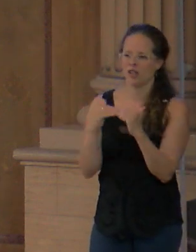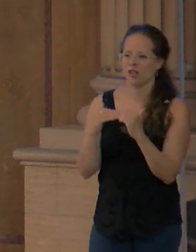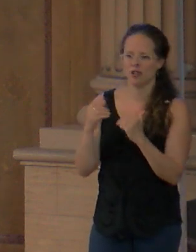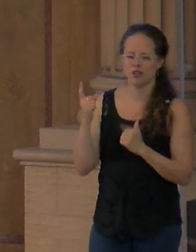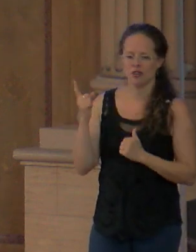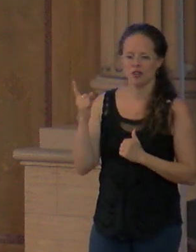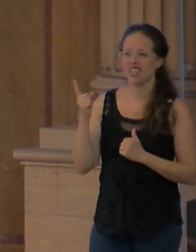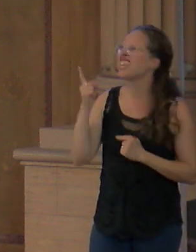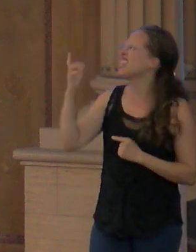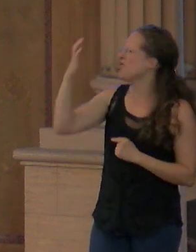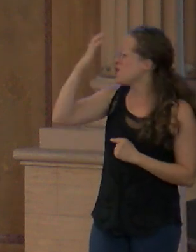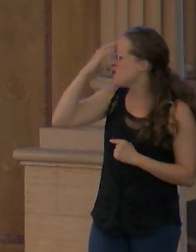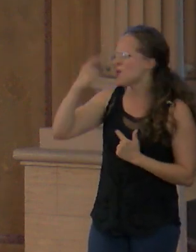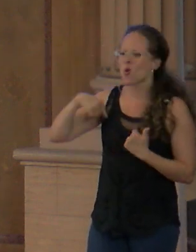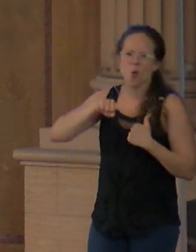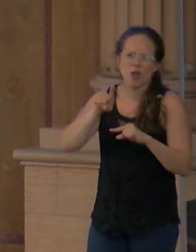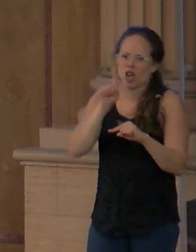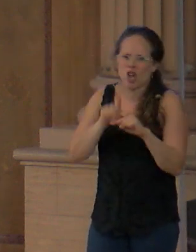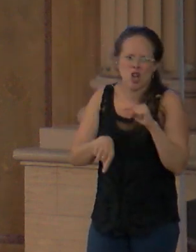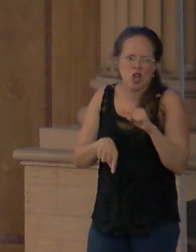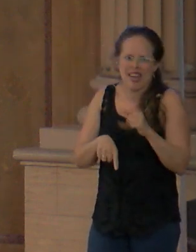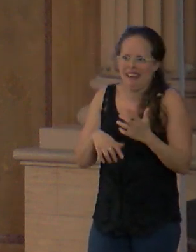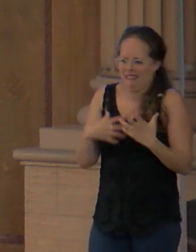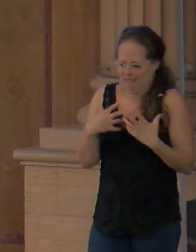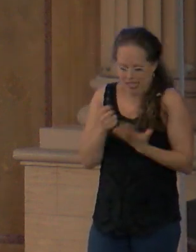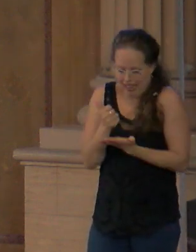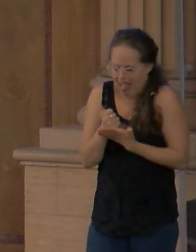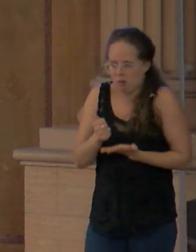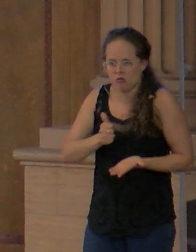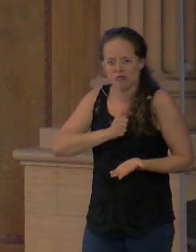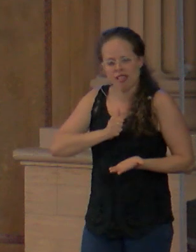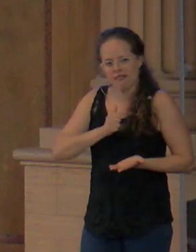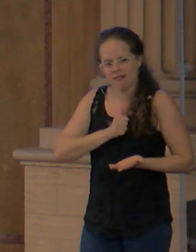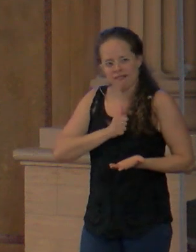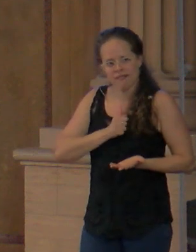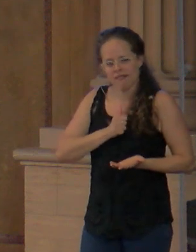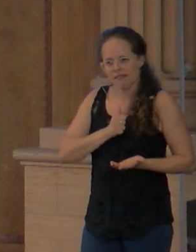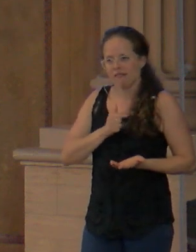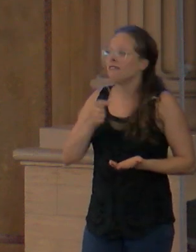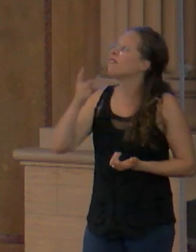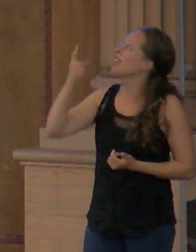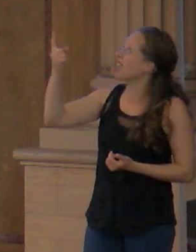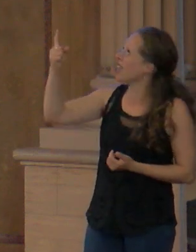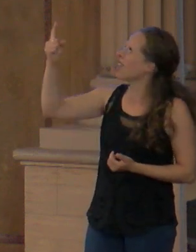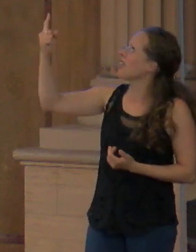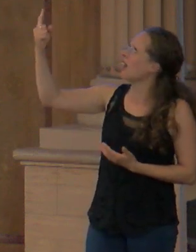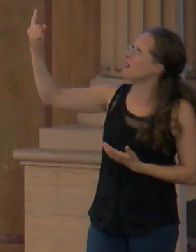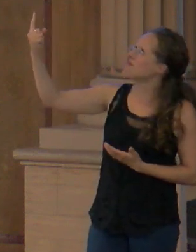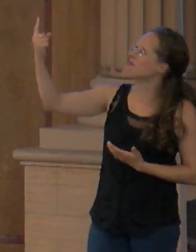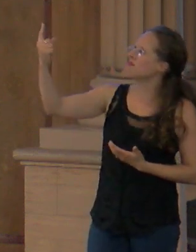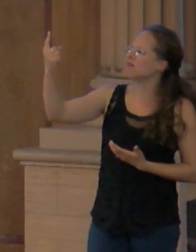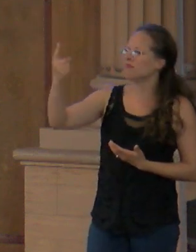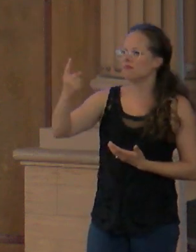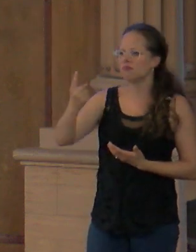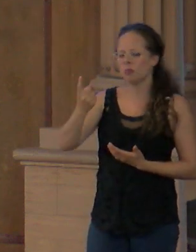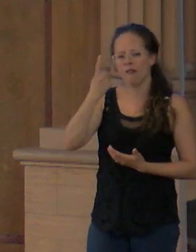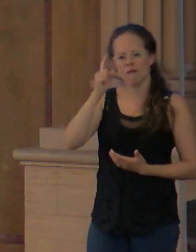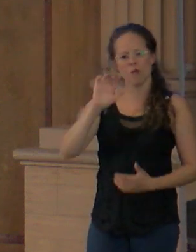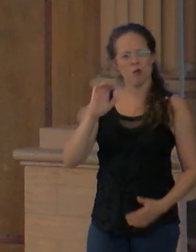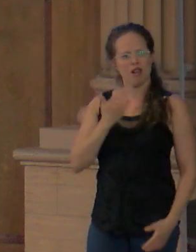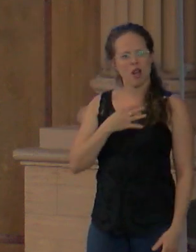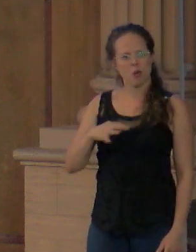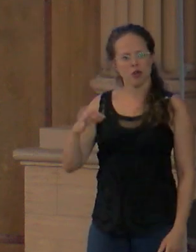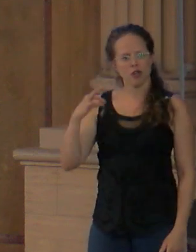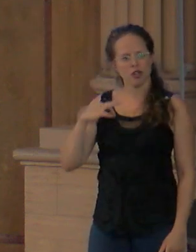Knowing that we couldn't help ourselves, that we were poor and needy, Jesus did a positive good for us by giving his